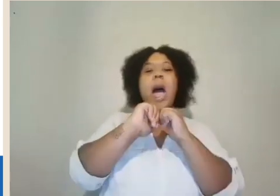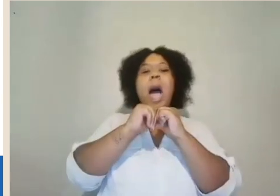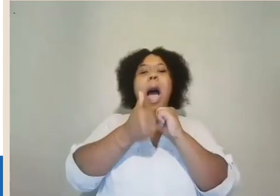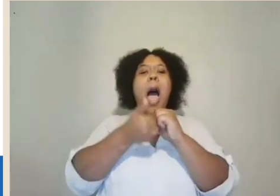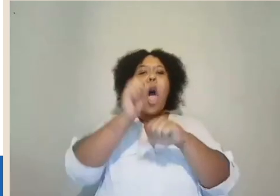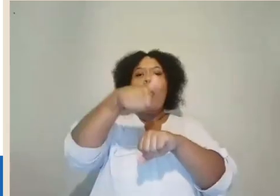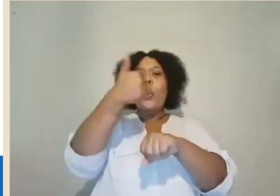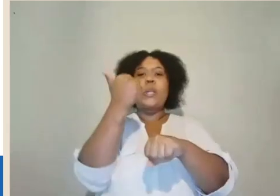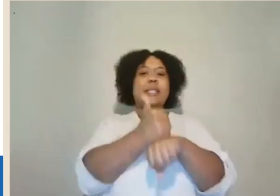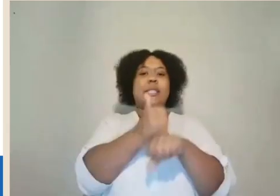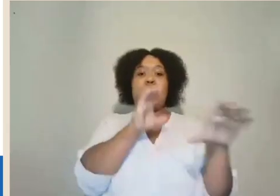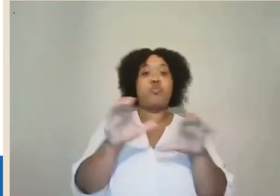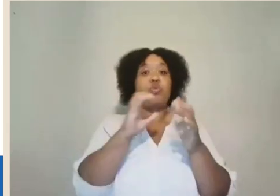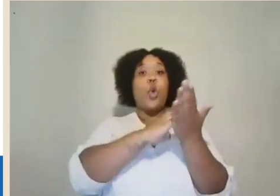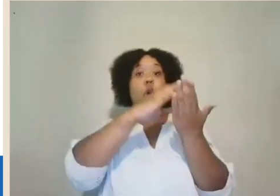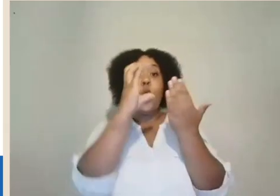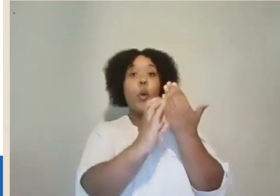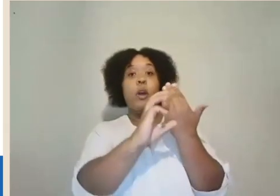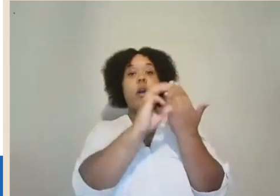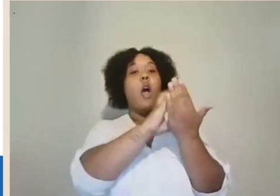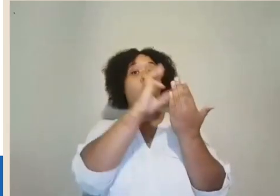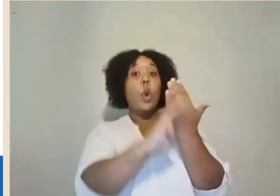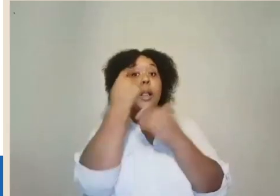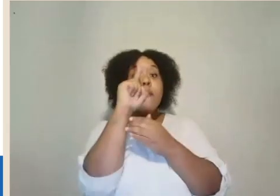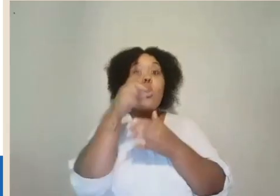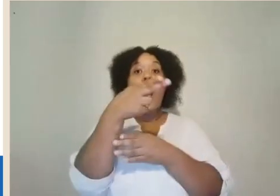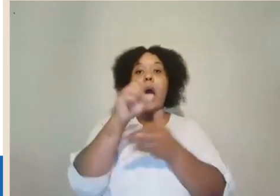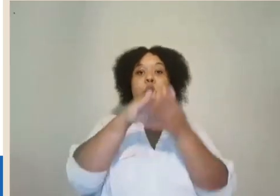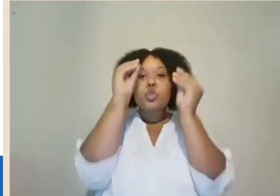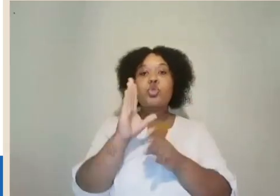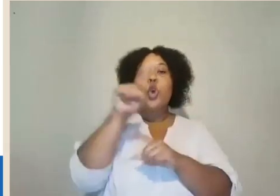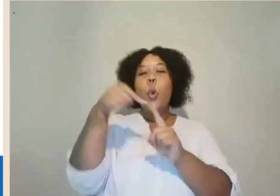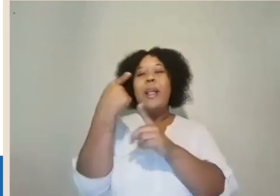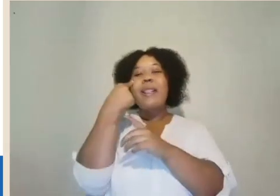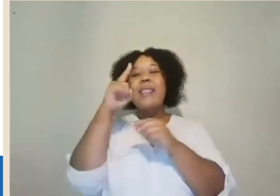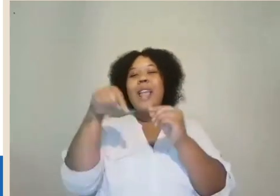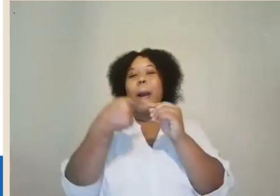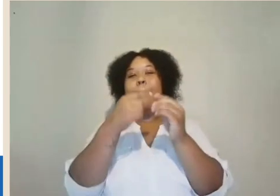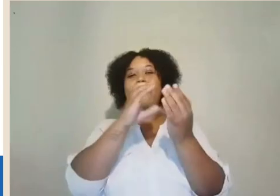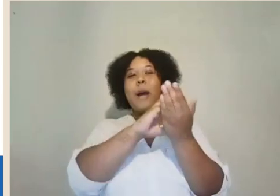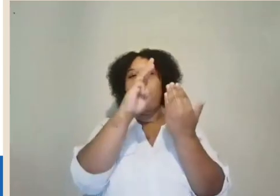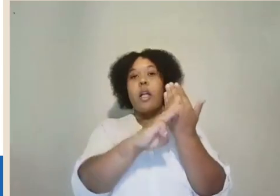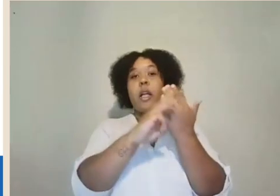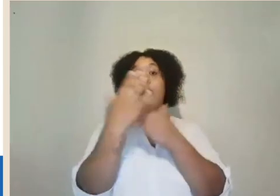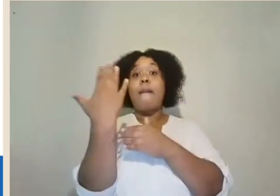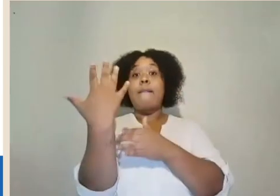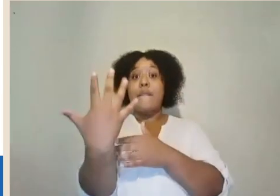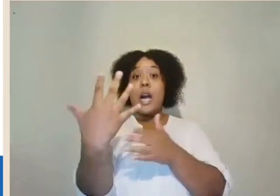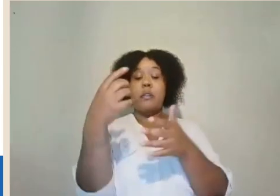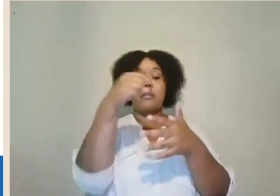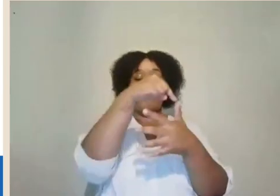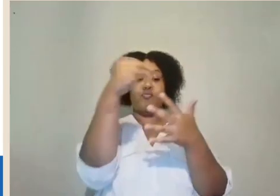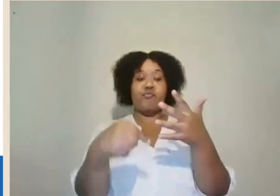this training for high school students? Now, generally, when we're thinking about the curriculum, for those that are familiar with it, there's 5 modules: Introduction to Community